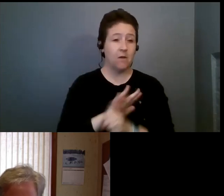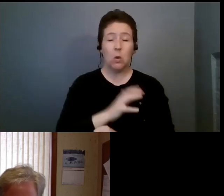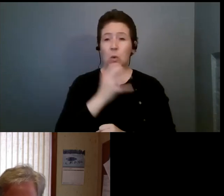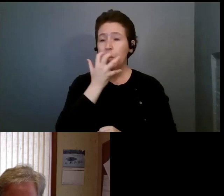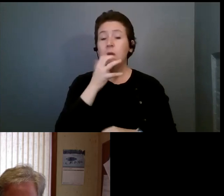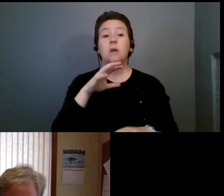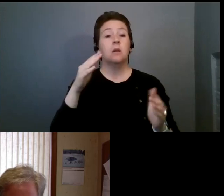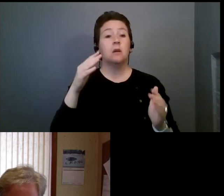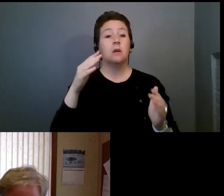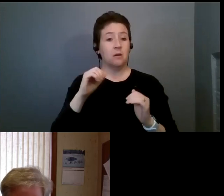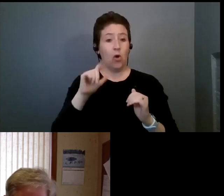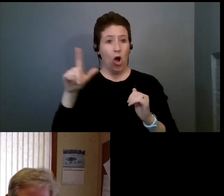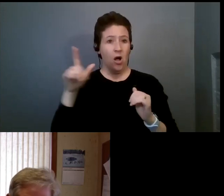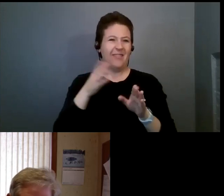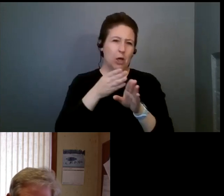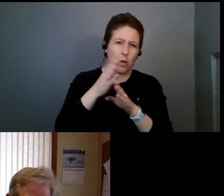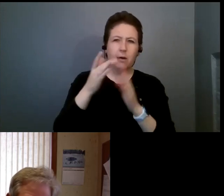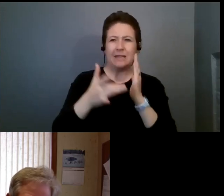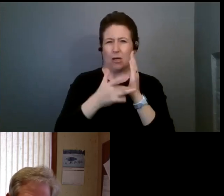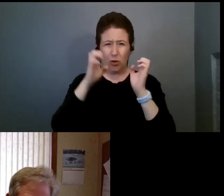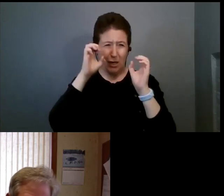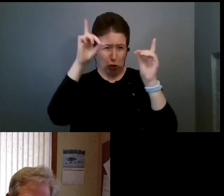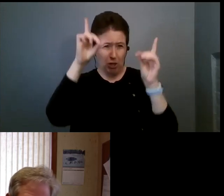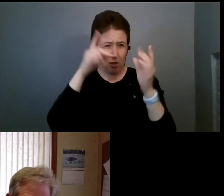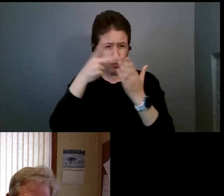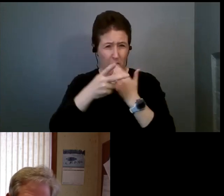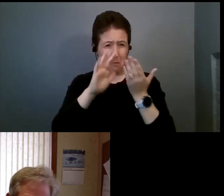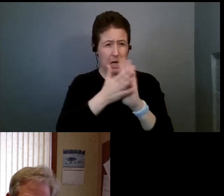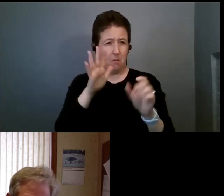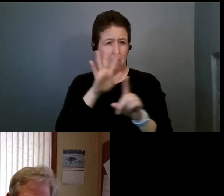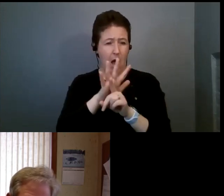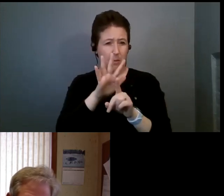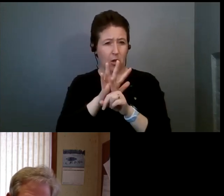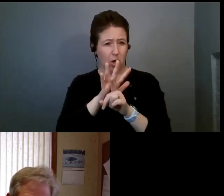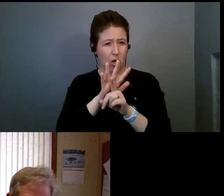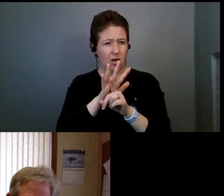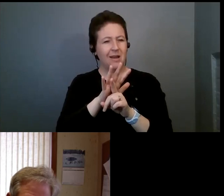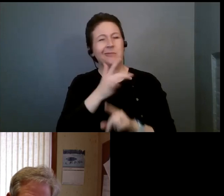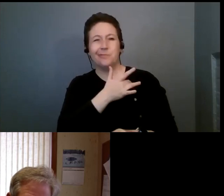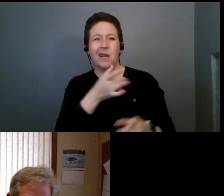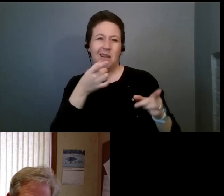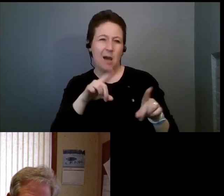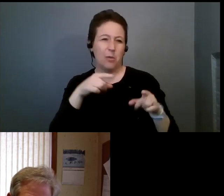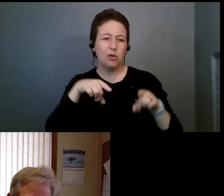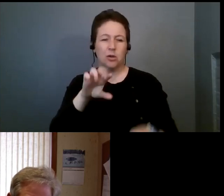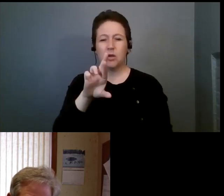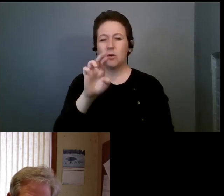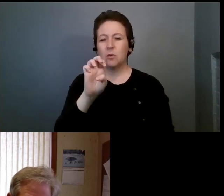also, all of our career and technical education programs have become really popular, which is a really common thing to happen during a recession.